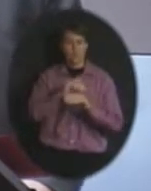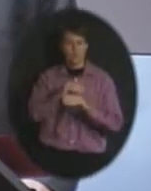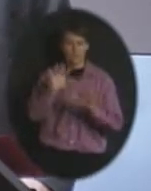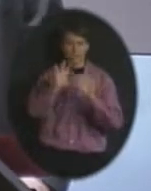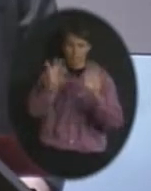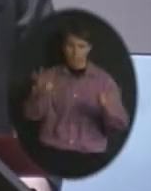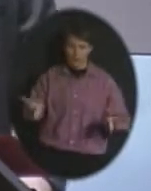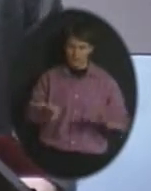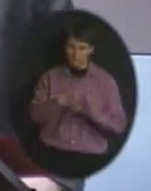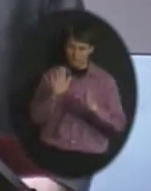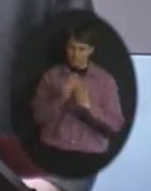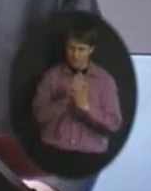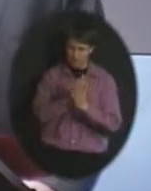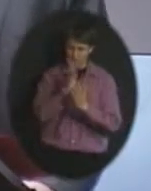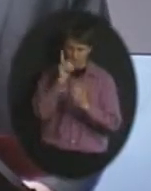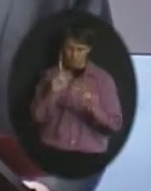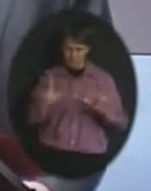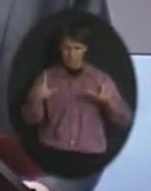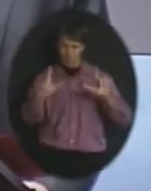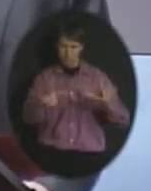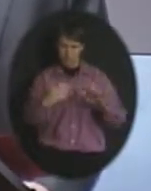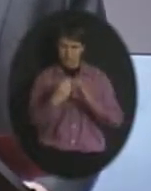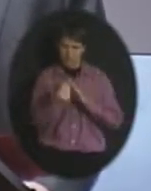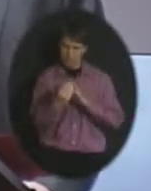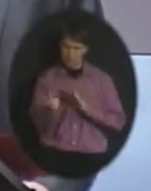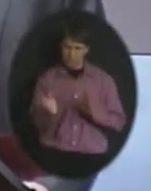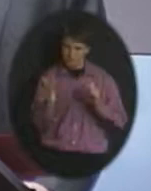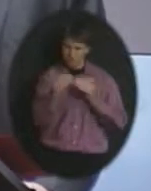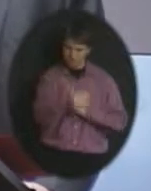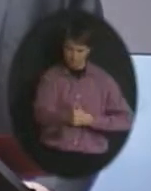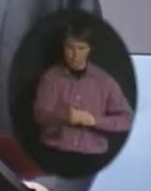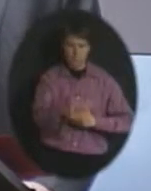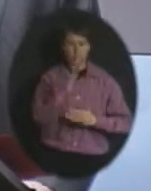document that will hang right outside this boardroom that contains the names